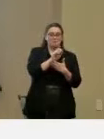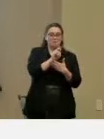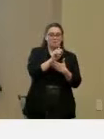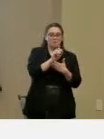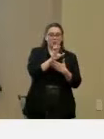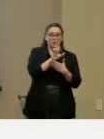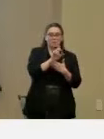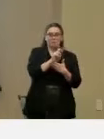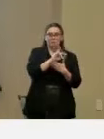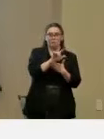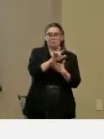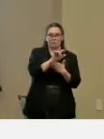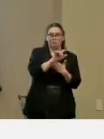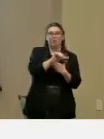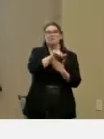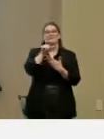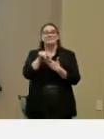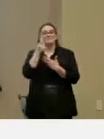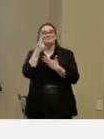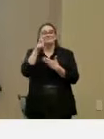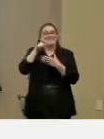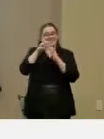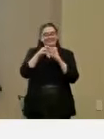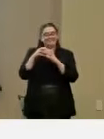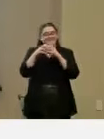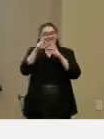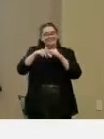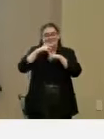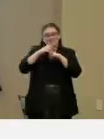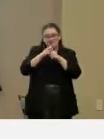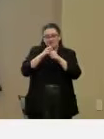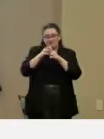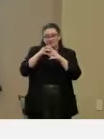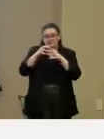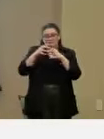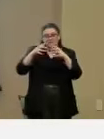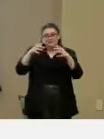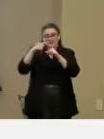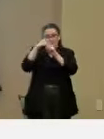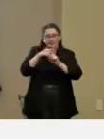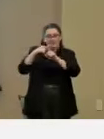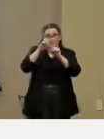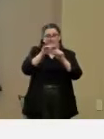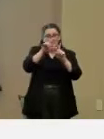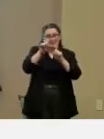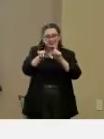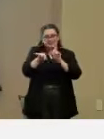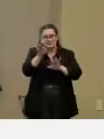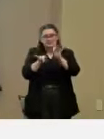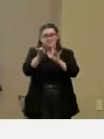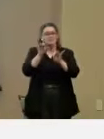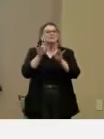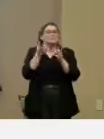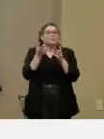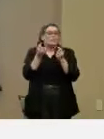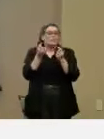the CAR T cells that are infused, need space to expand and to go and find their target cells. So that is done by